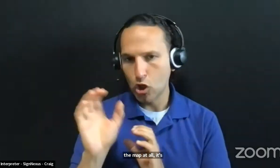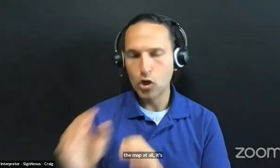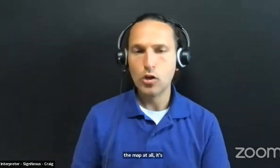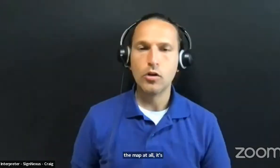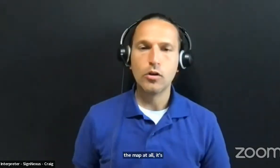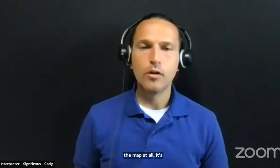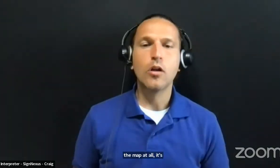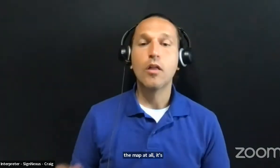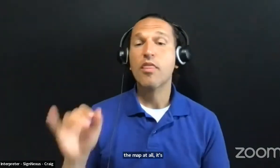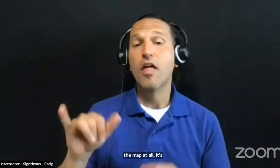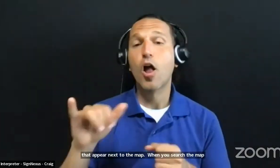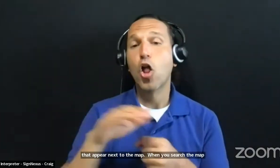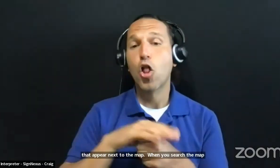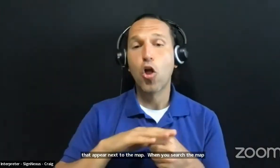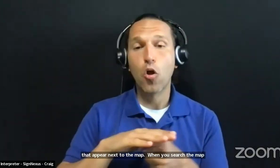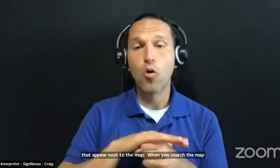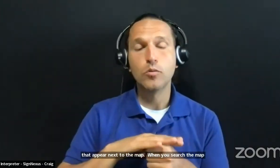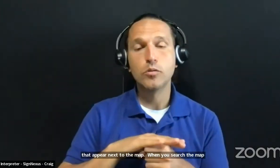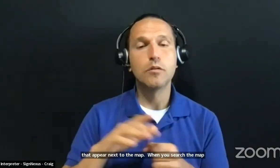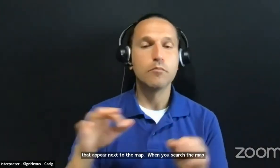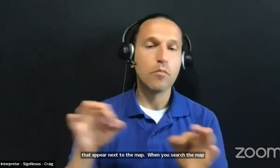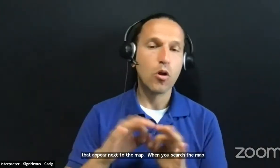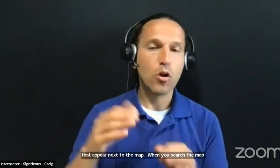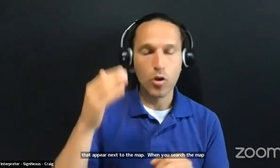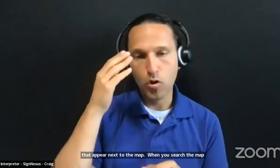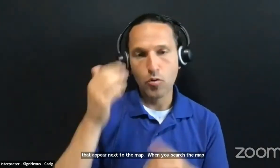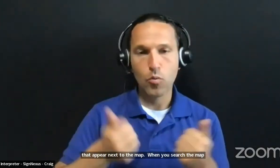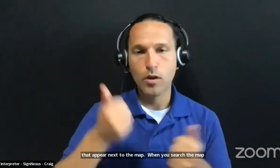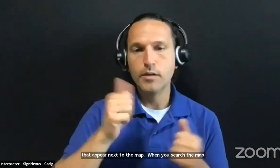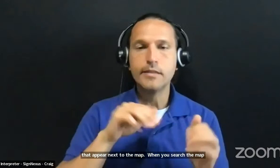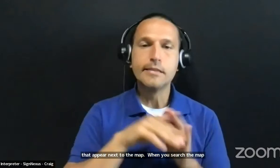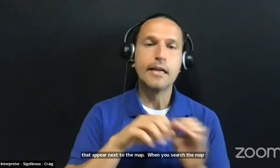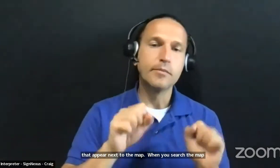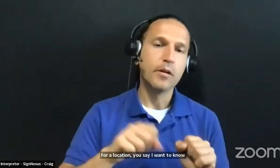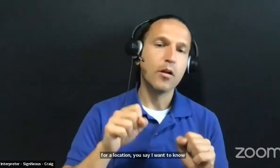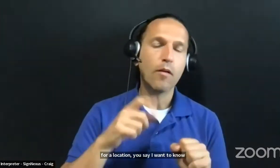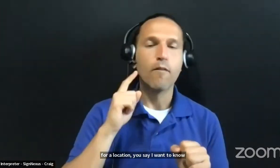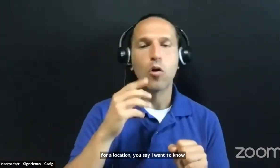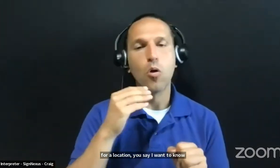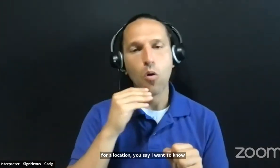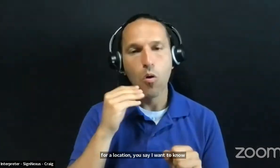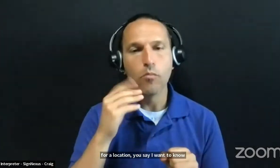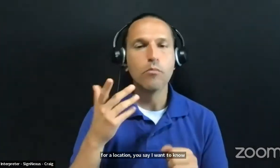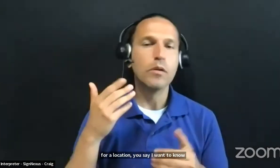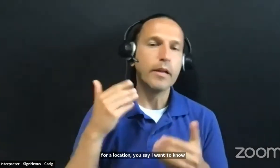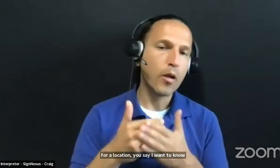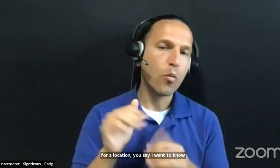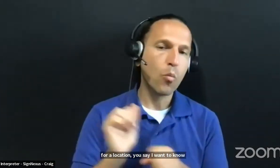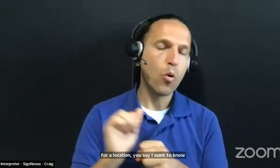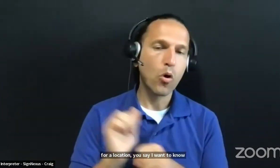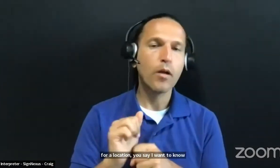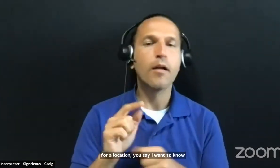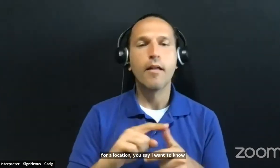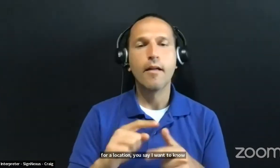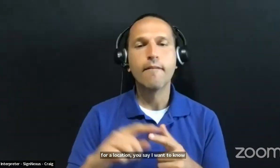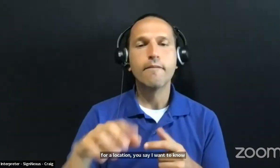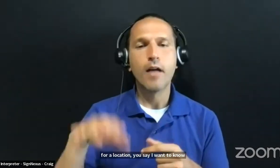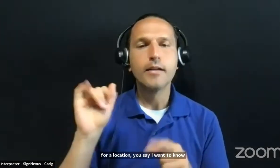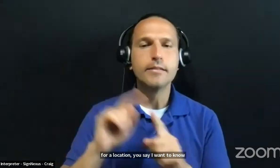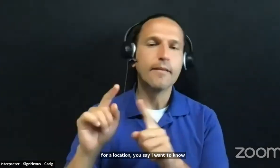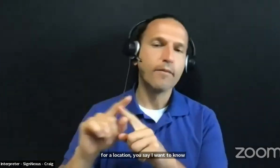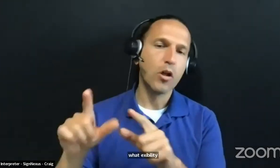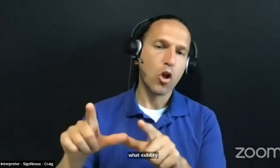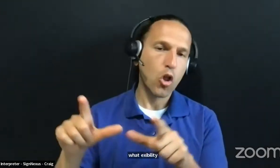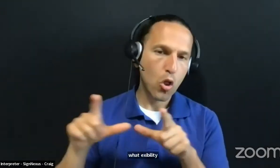a location, you say you want to know what accessible restaurants are near your home or near your work, then it will sort those